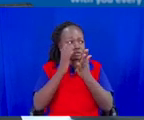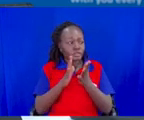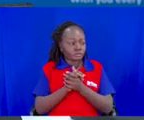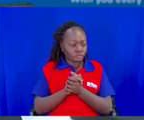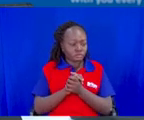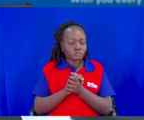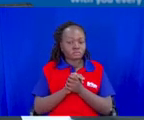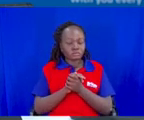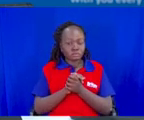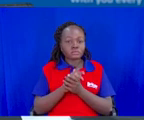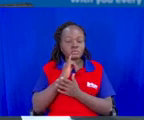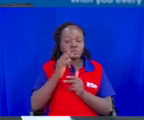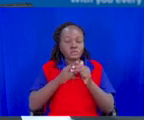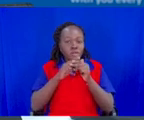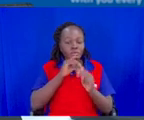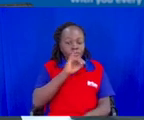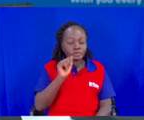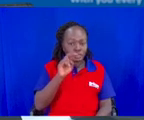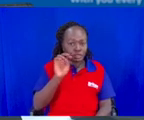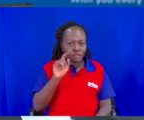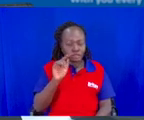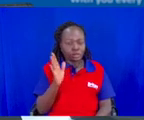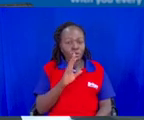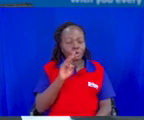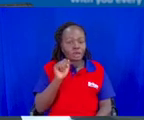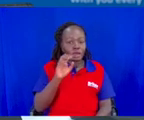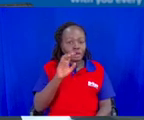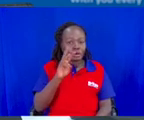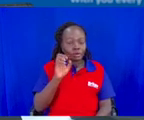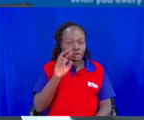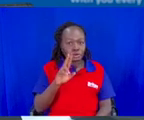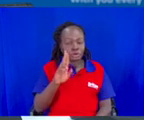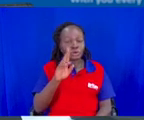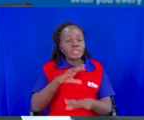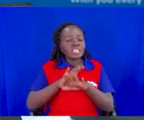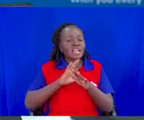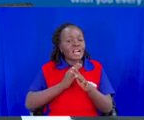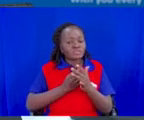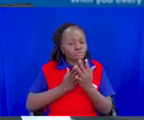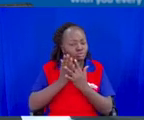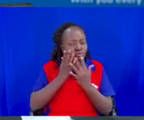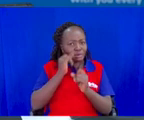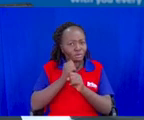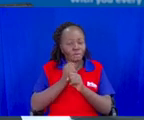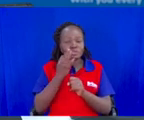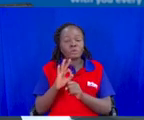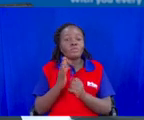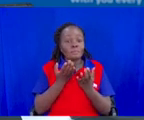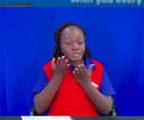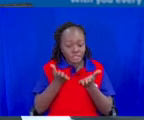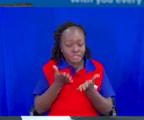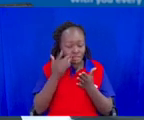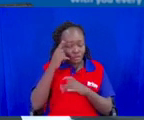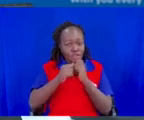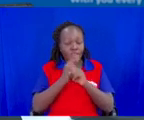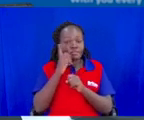officer is Ms. Janet Wawero, to take us through the performance of the business for the year